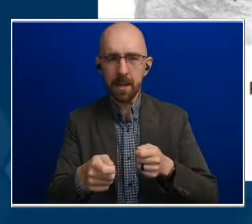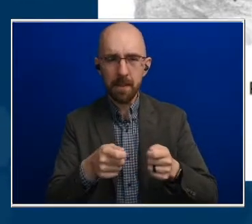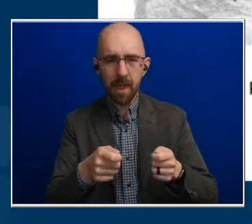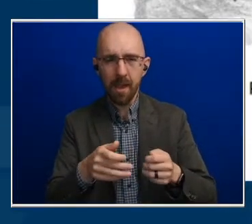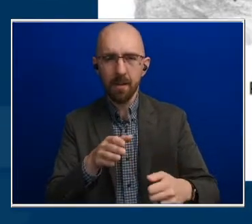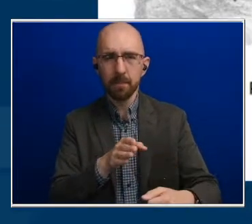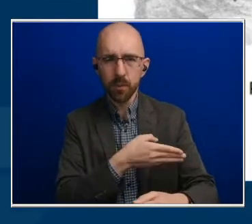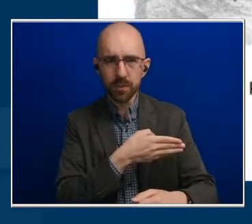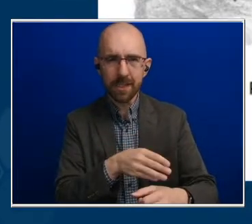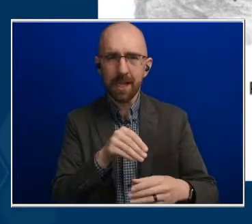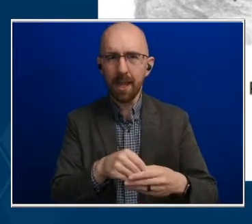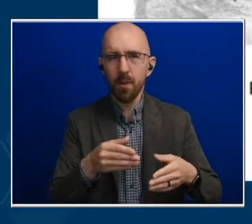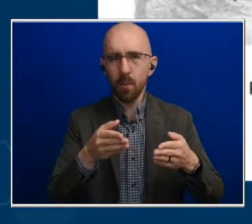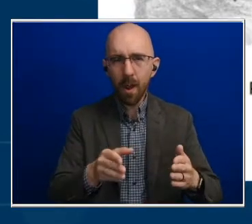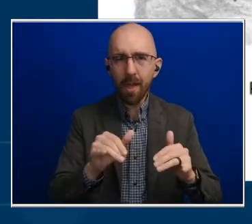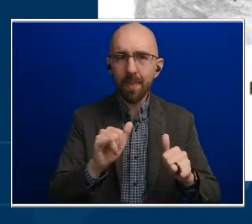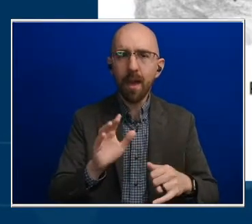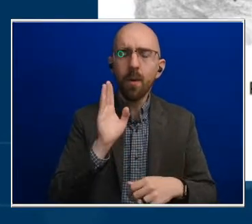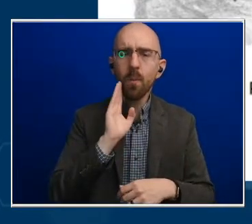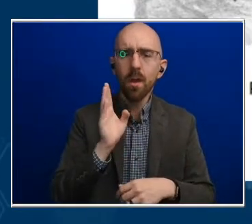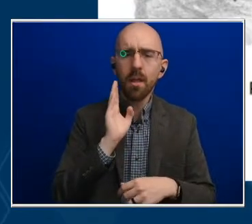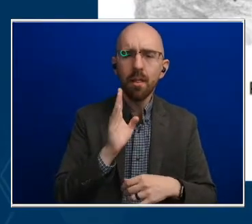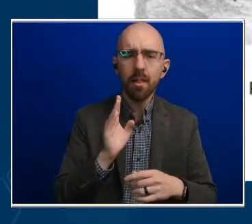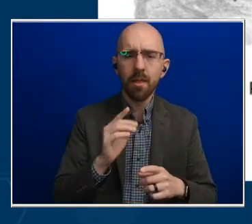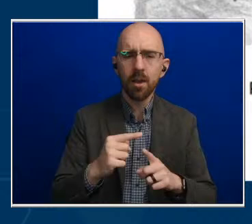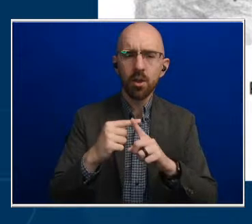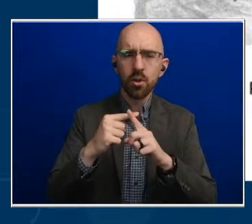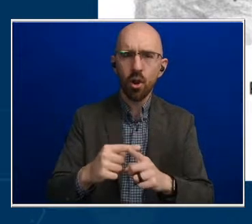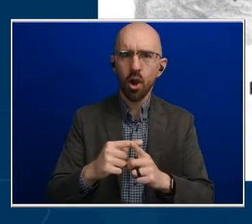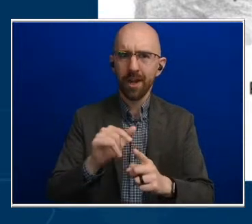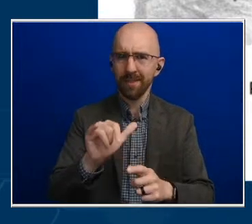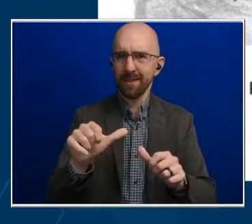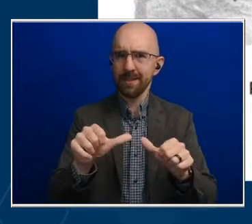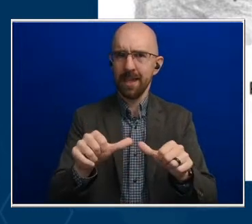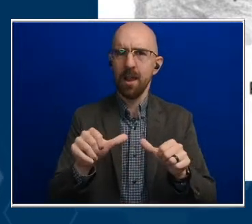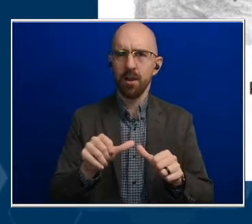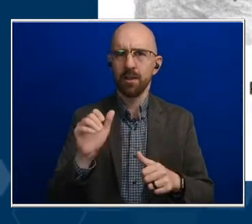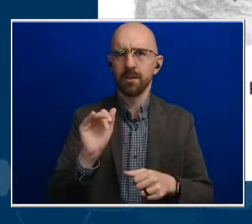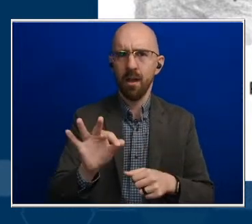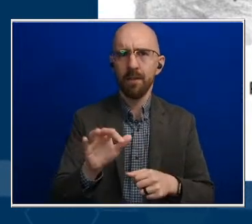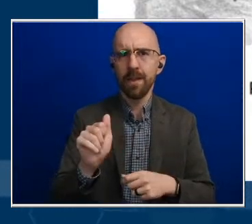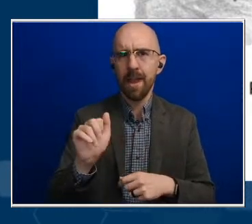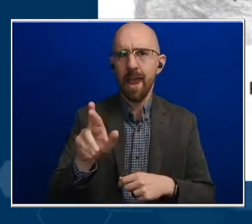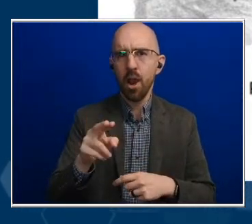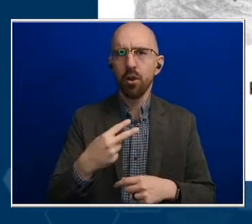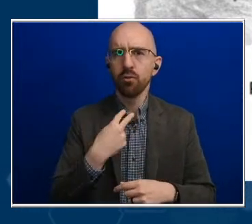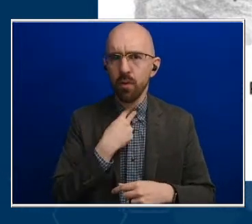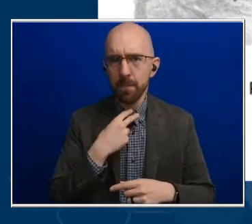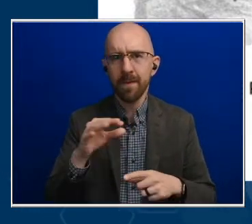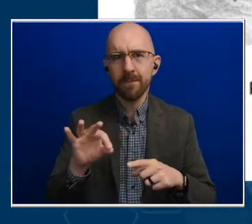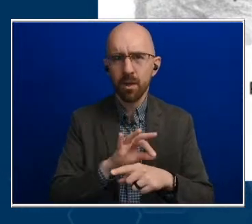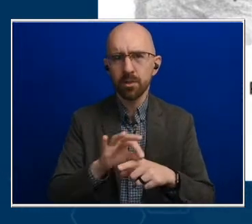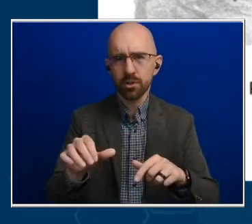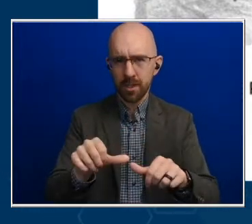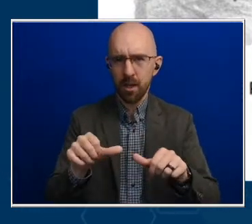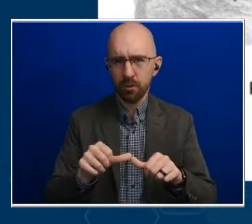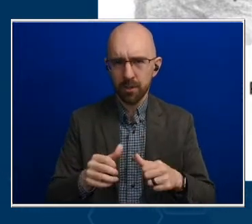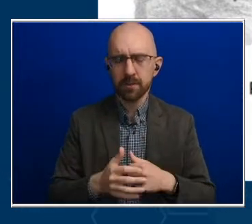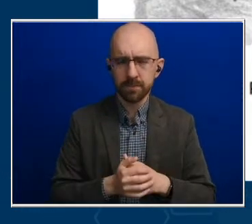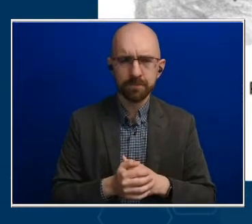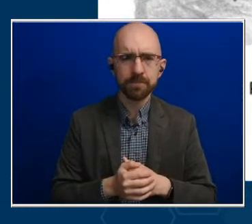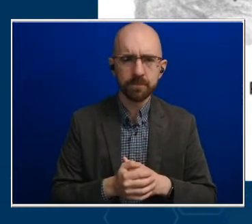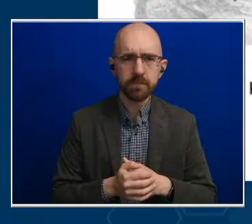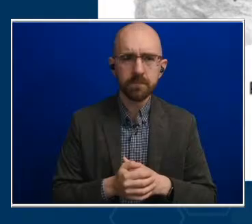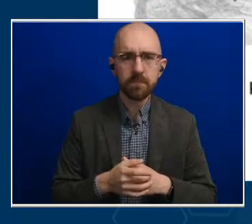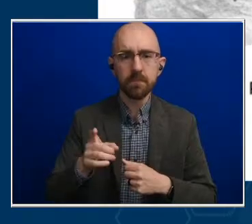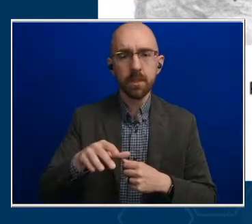that it will target these areas of air trapping in functional areas. And along the bottom you can